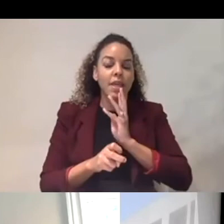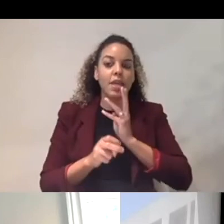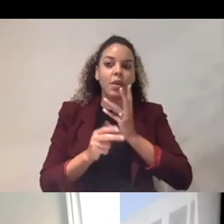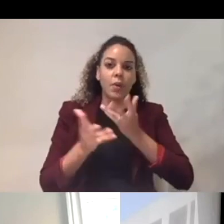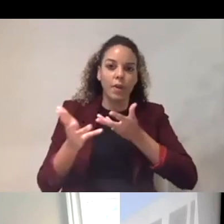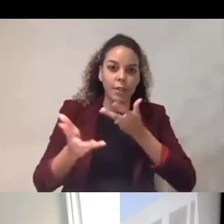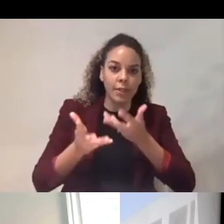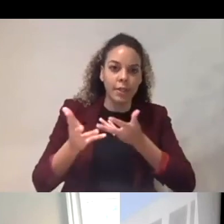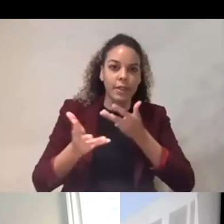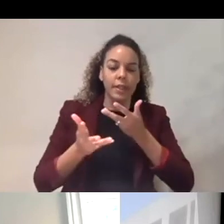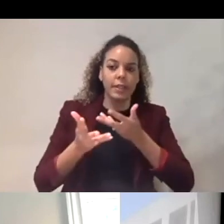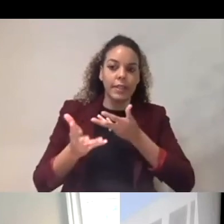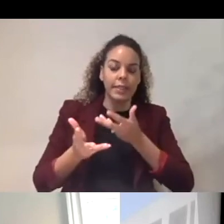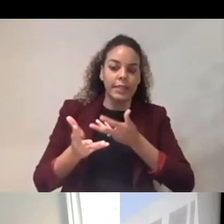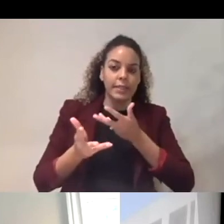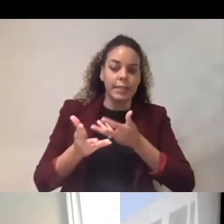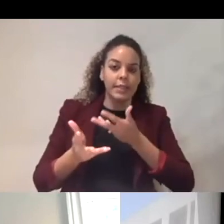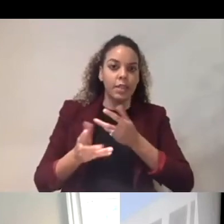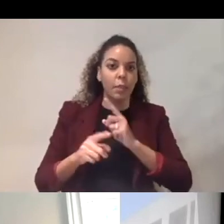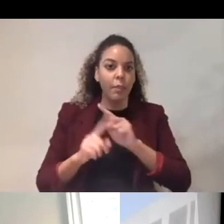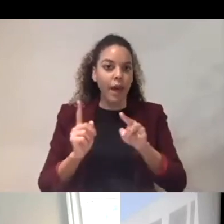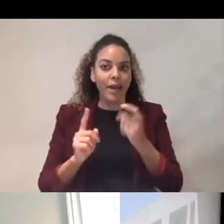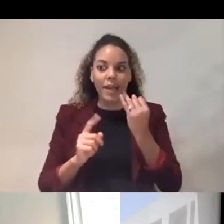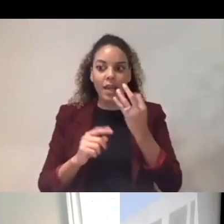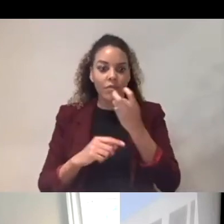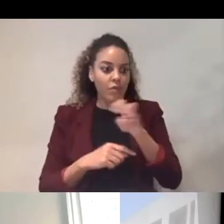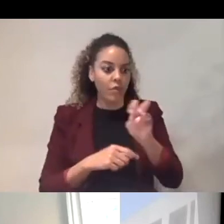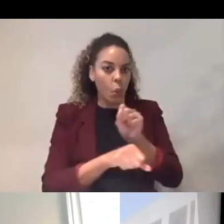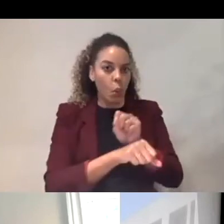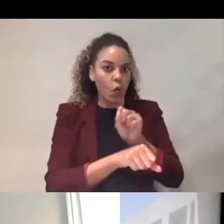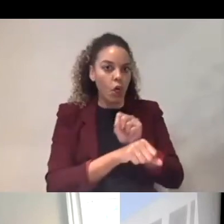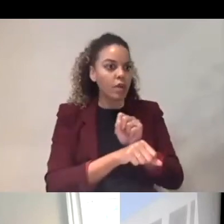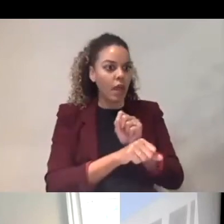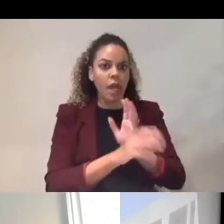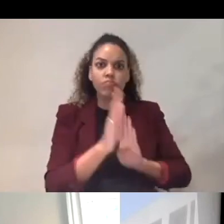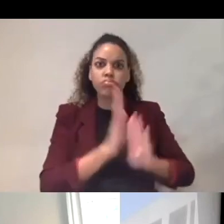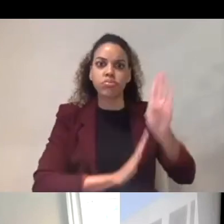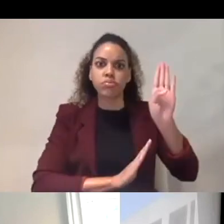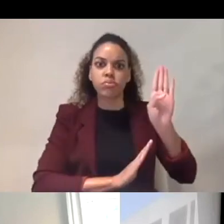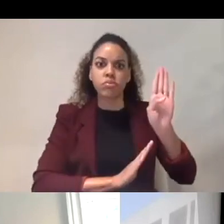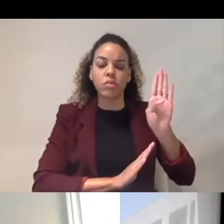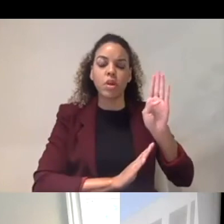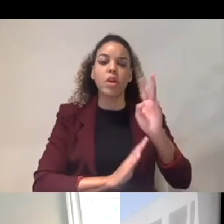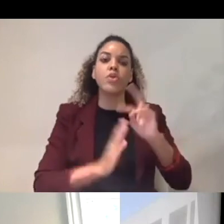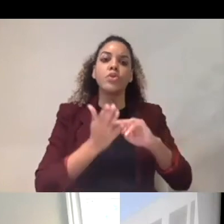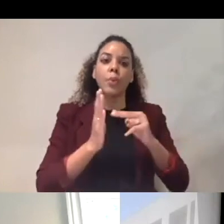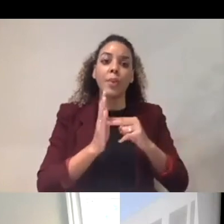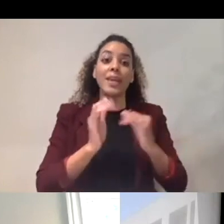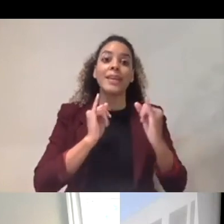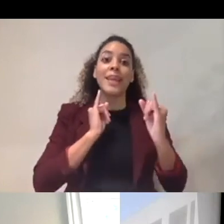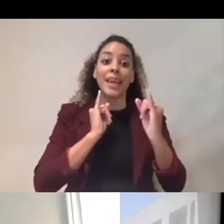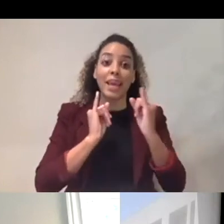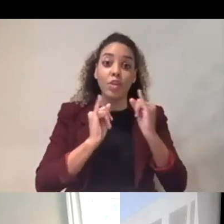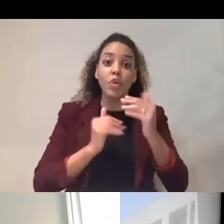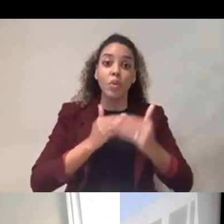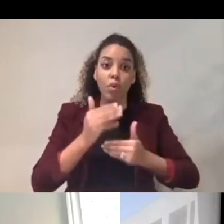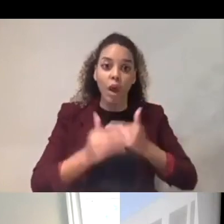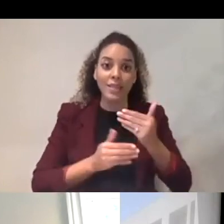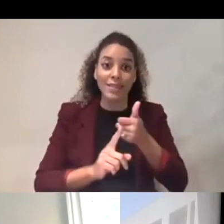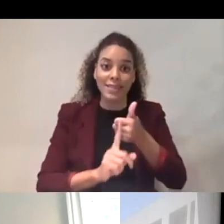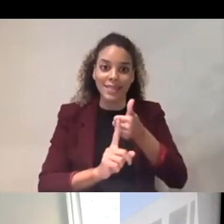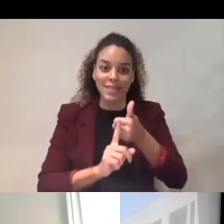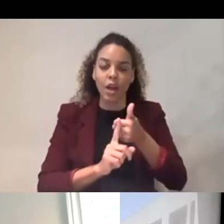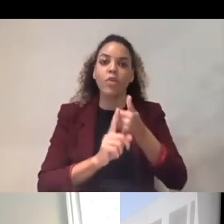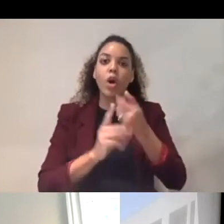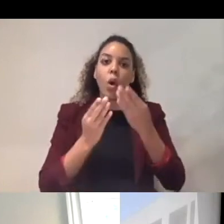the workplace, they'll do really well. And so having the interview process be adjusted or opened or accommodated,